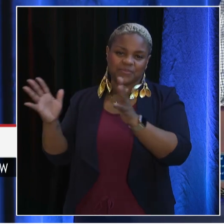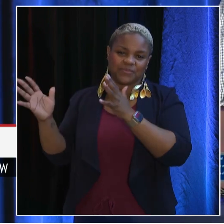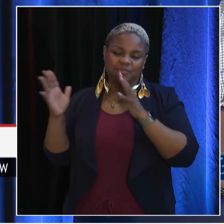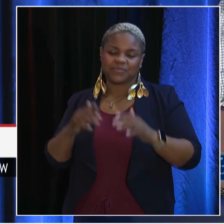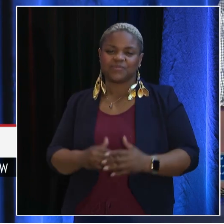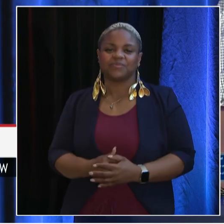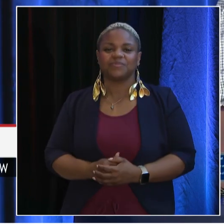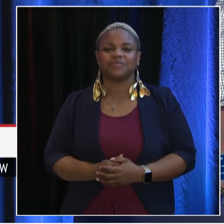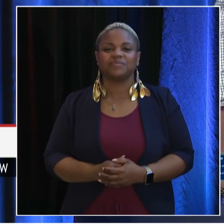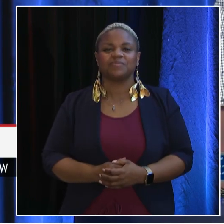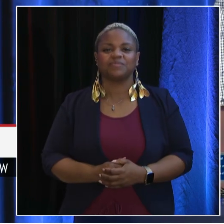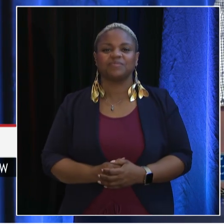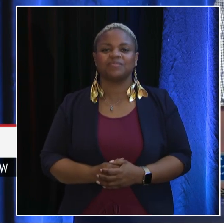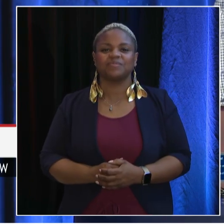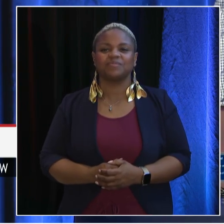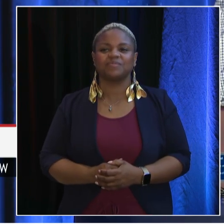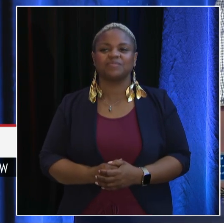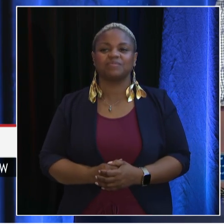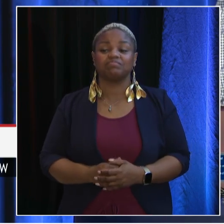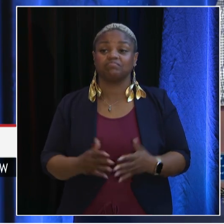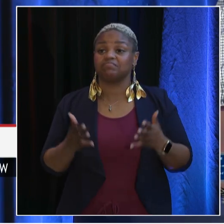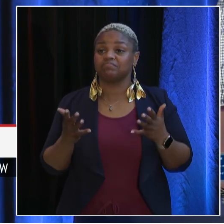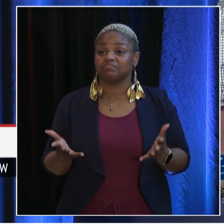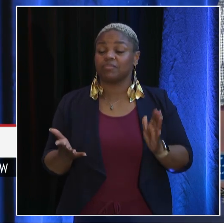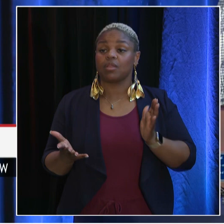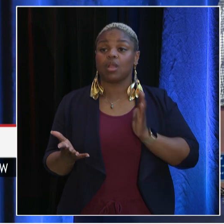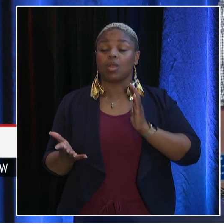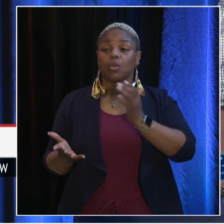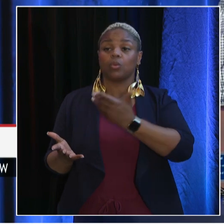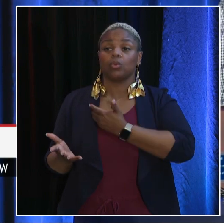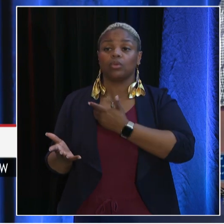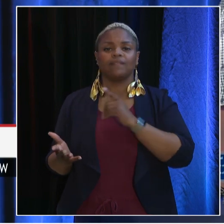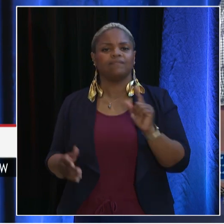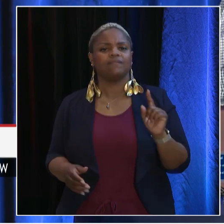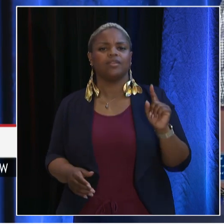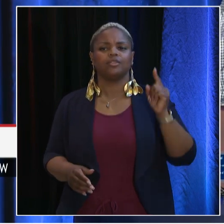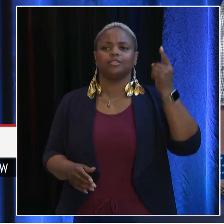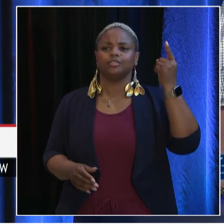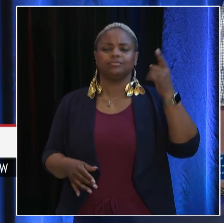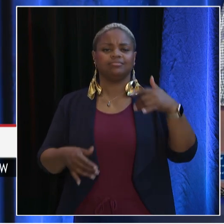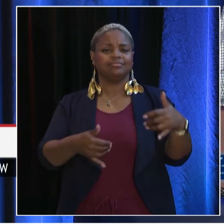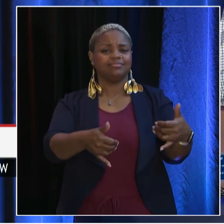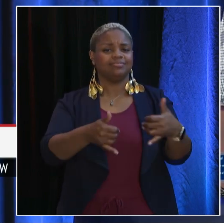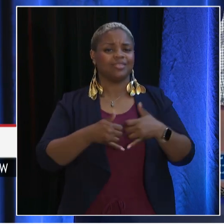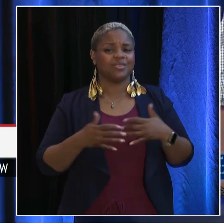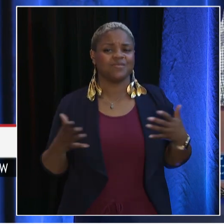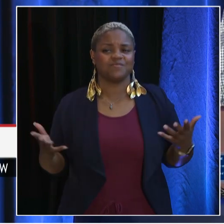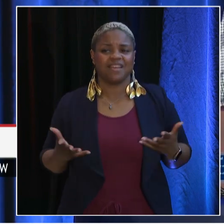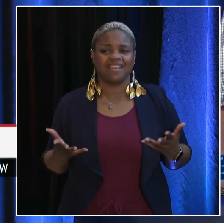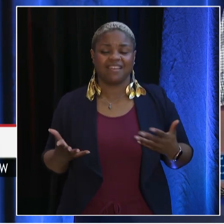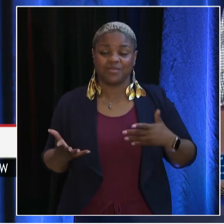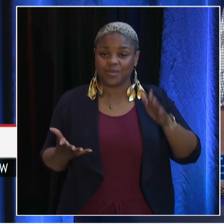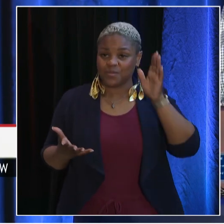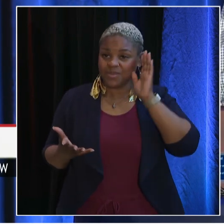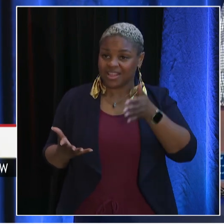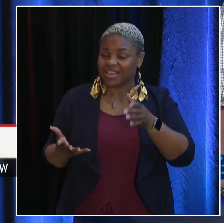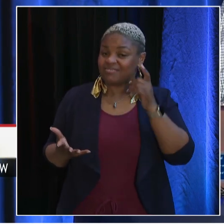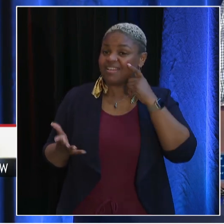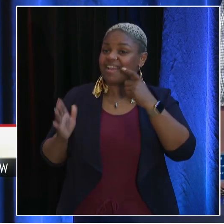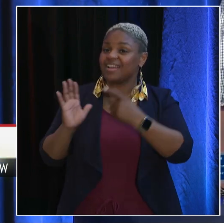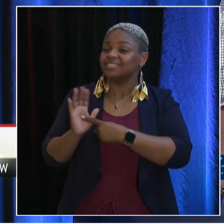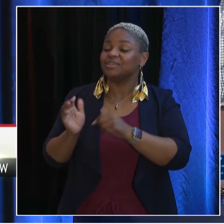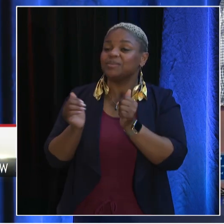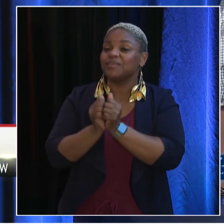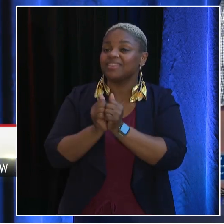And we are our first honoree who will be recognized in Mr. Lewis's